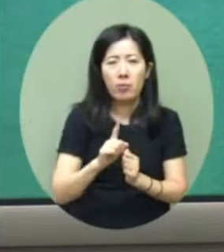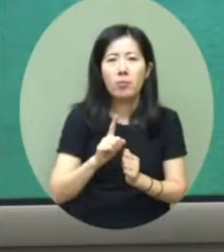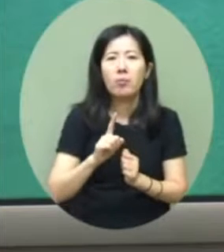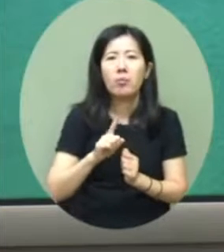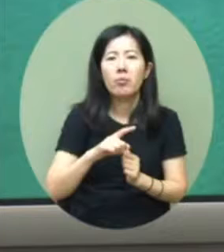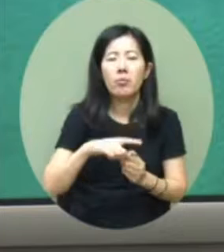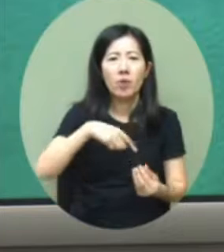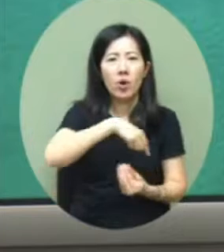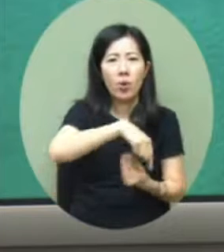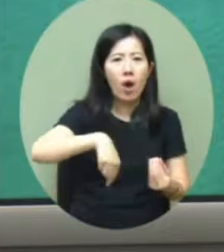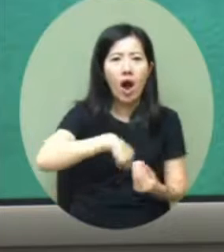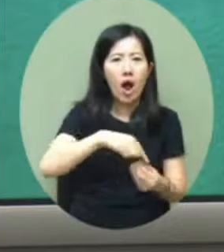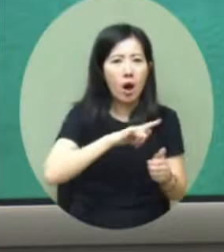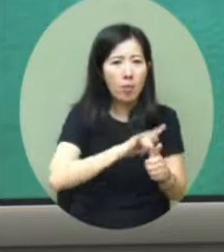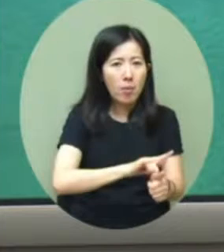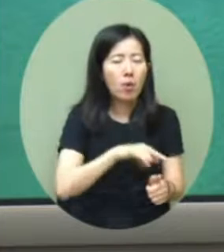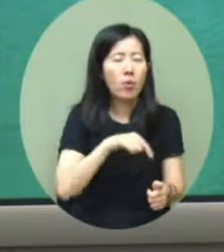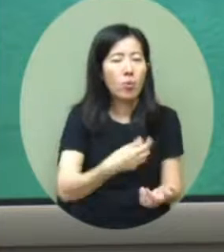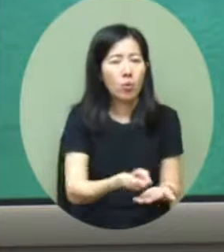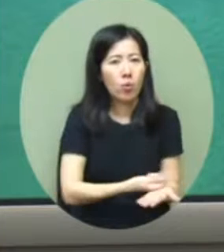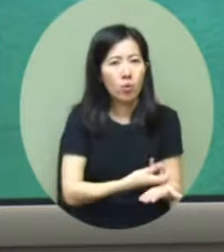two.